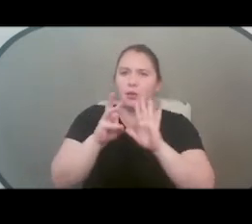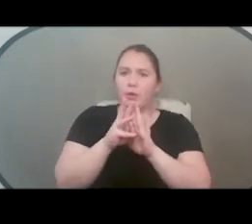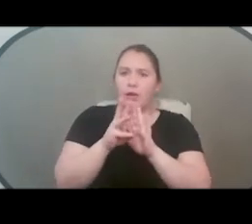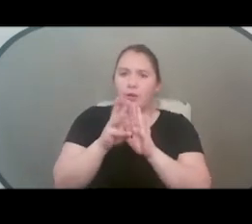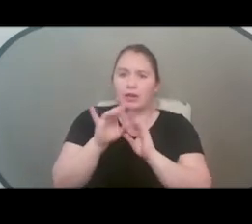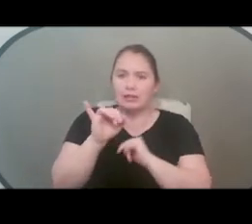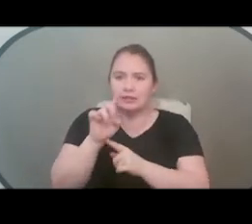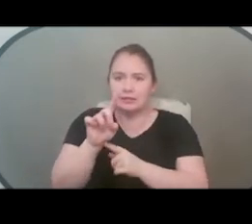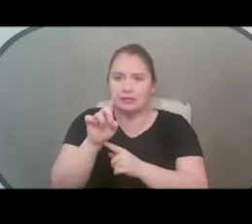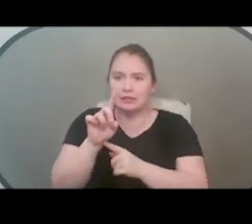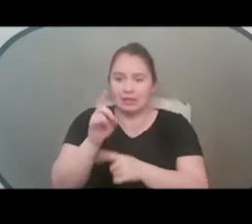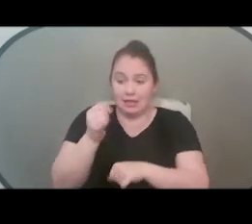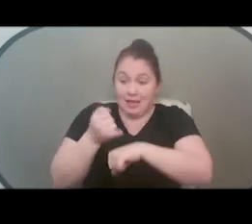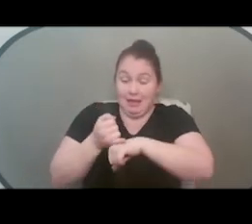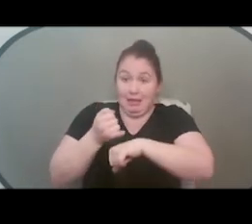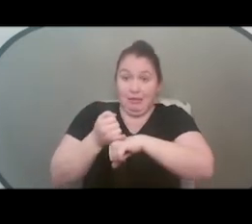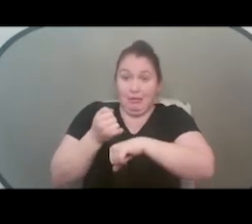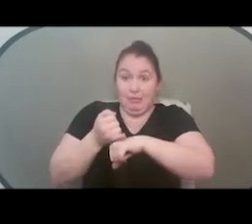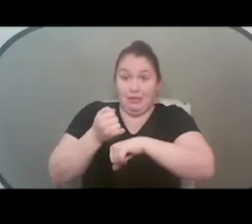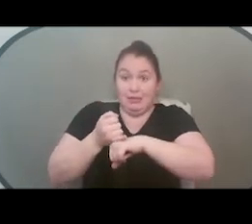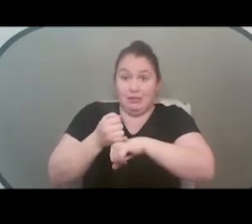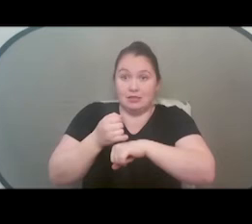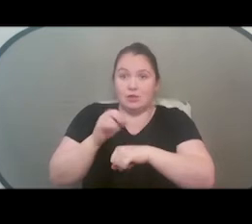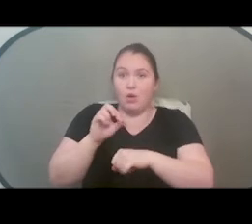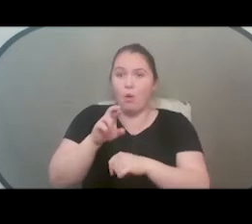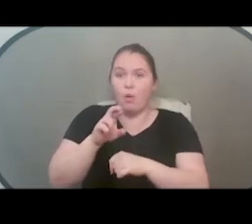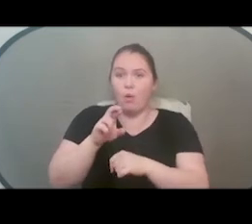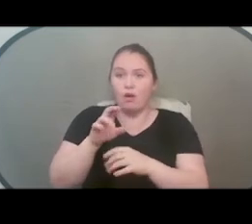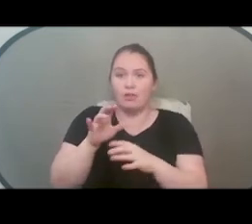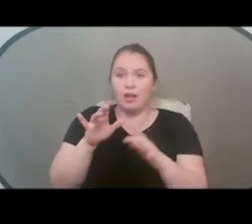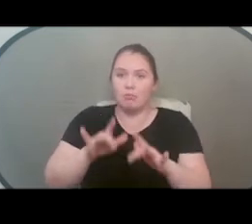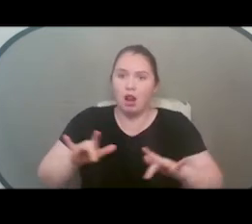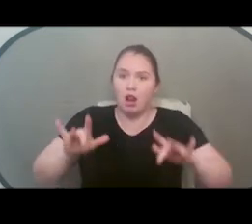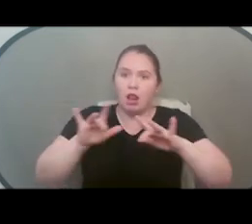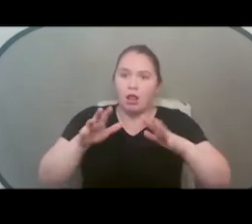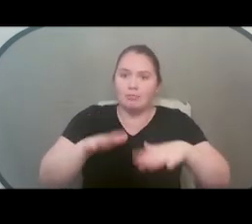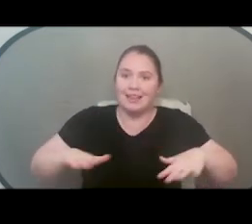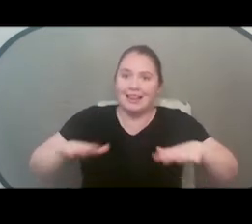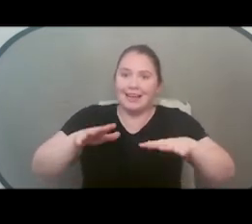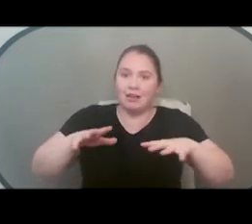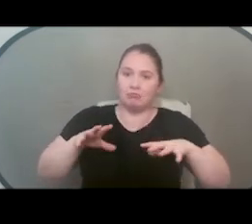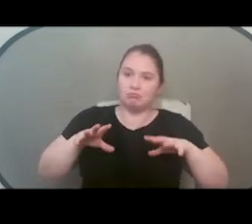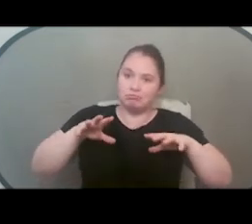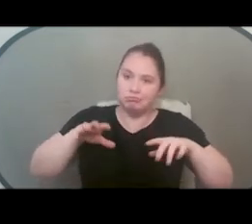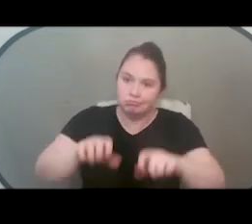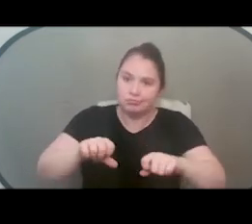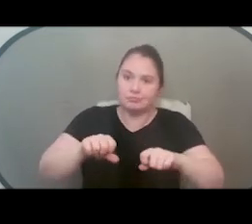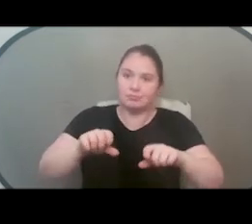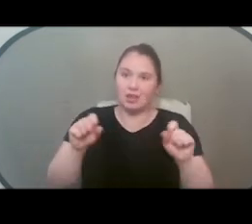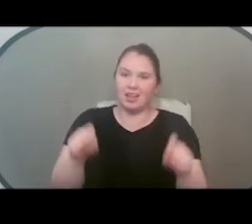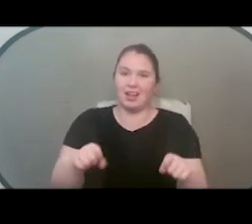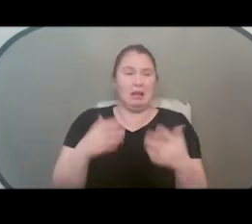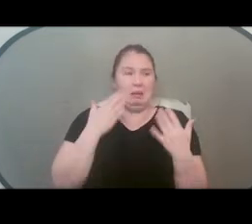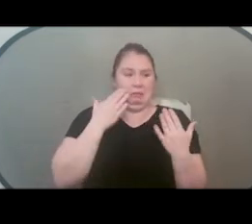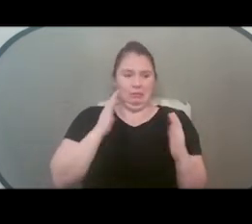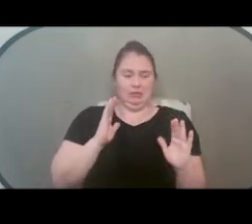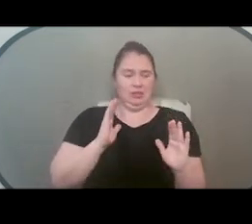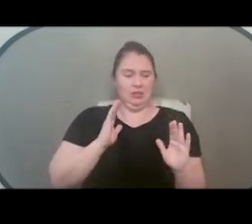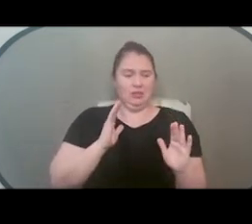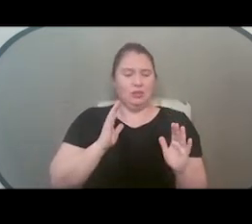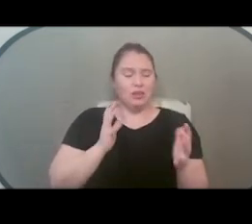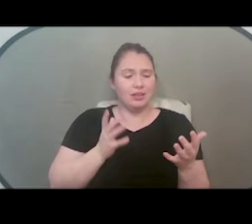ISD campus or empty land. I don't know. I mean, besides just, you know, patching